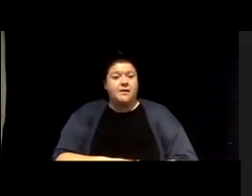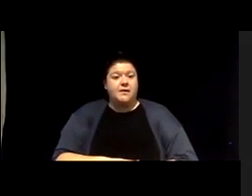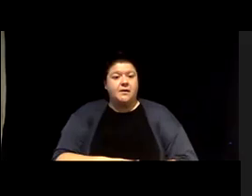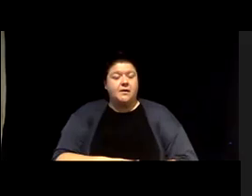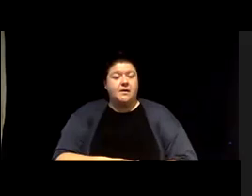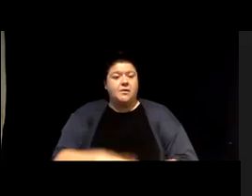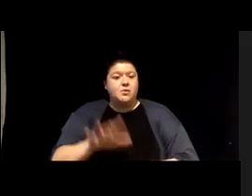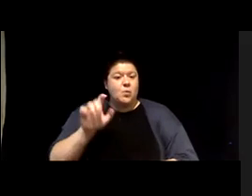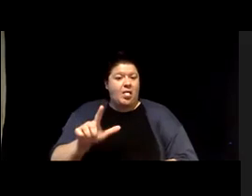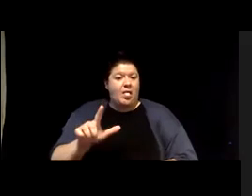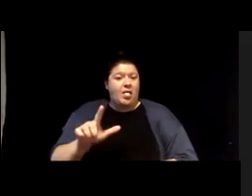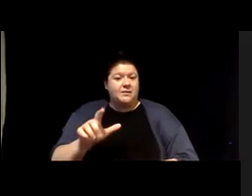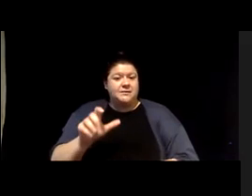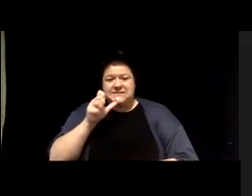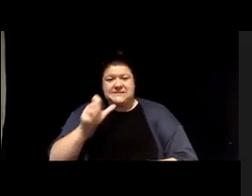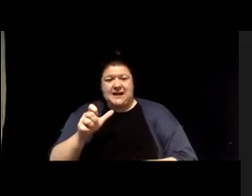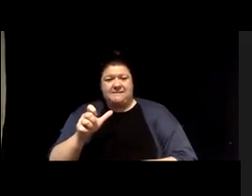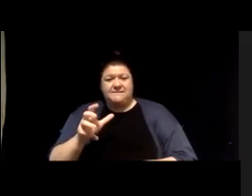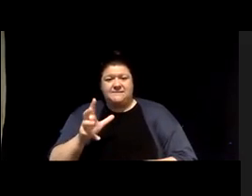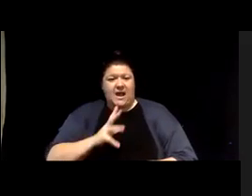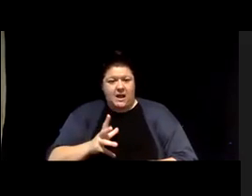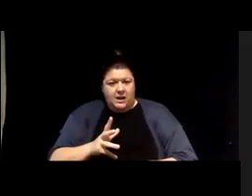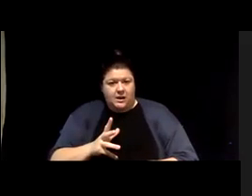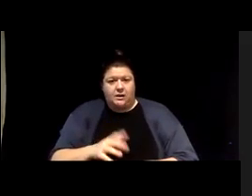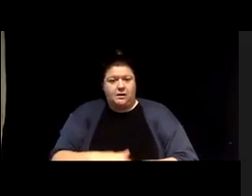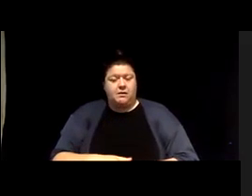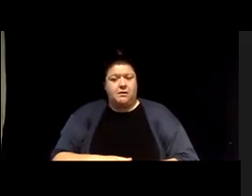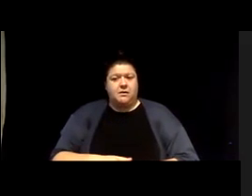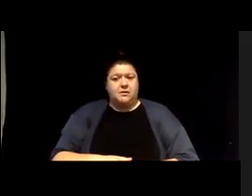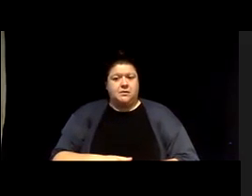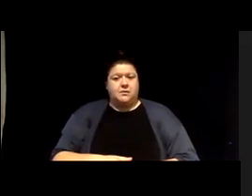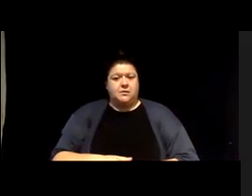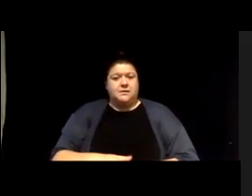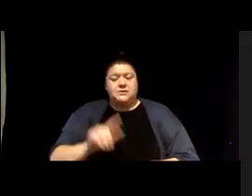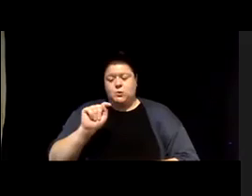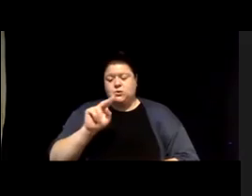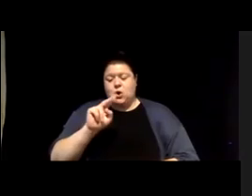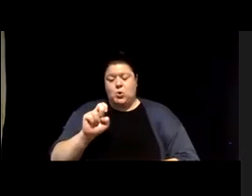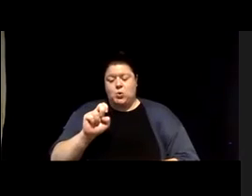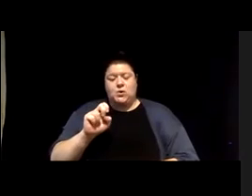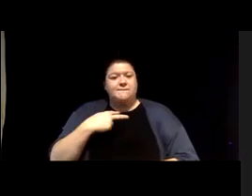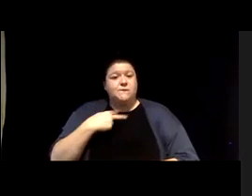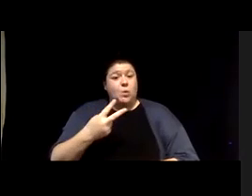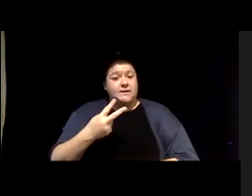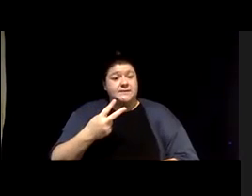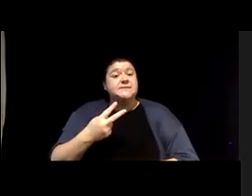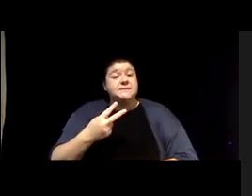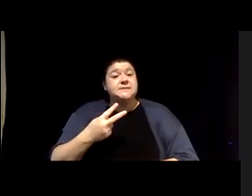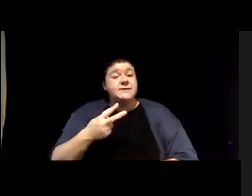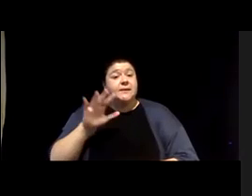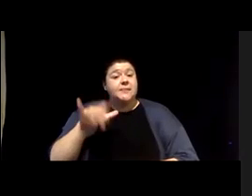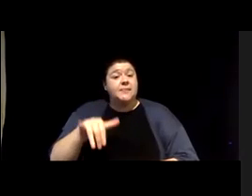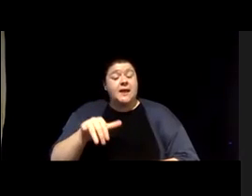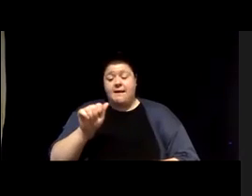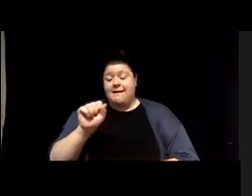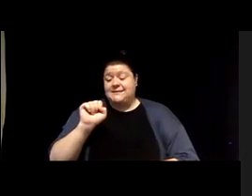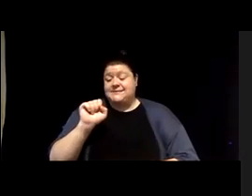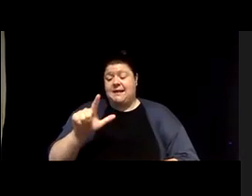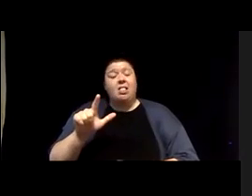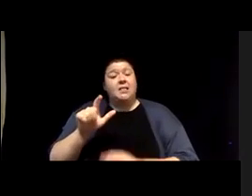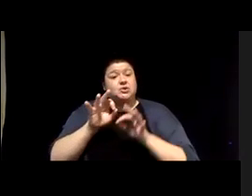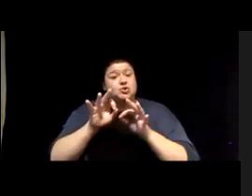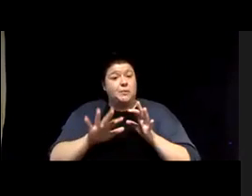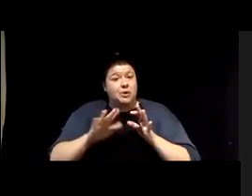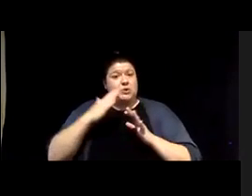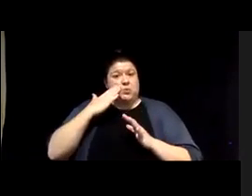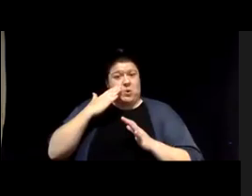Well, that's fine, right? So the tone of your voice is saying something. And if you are an ASL interpreter, you